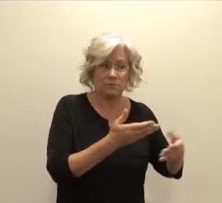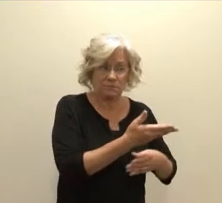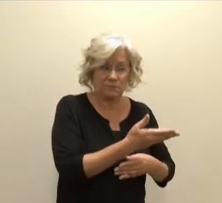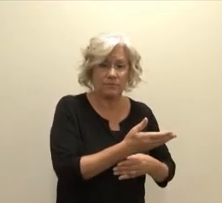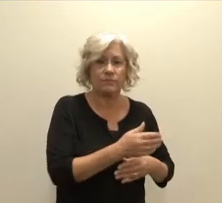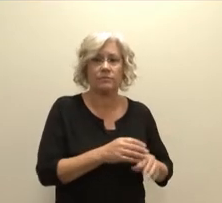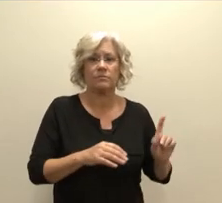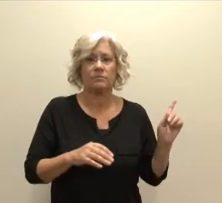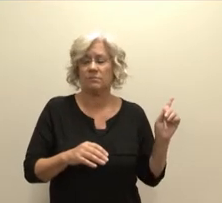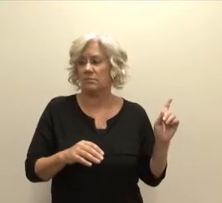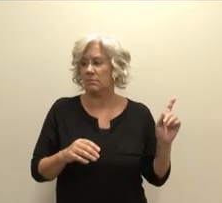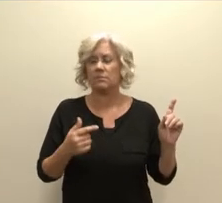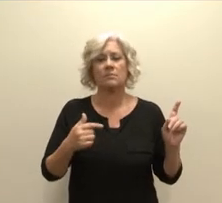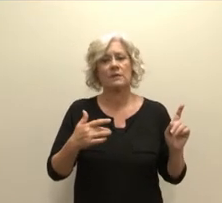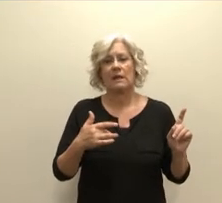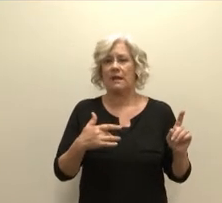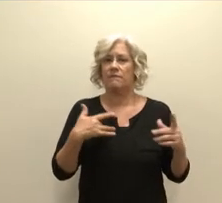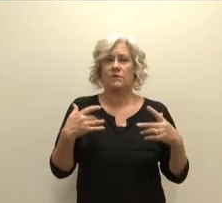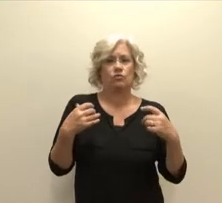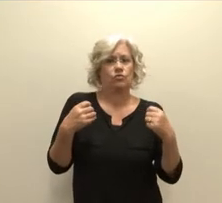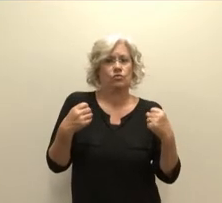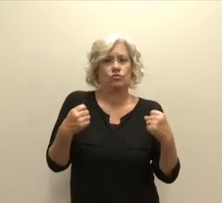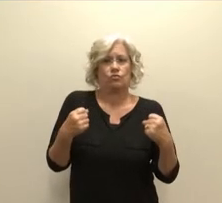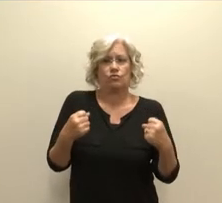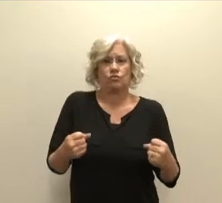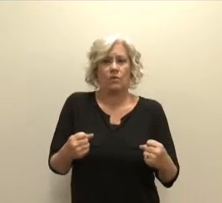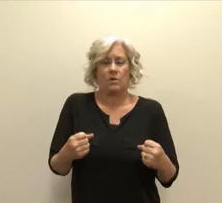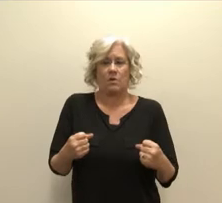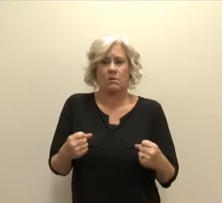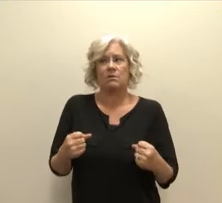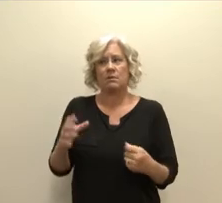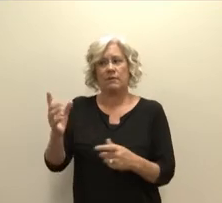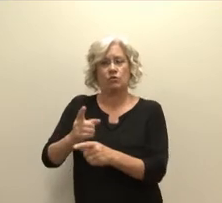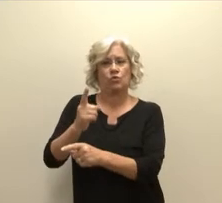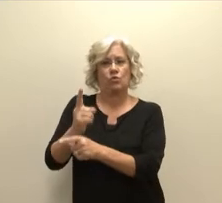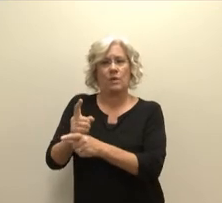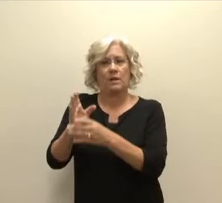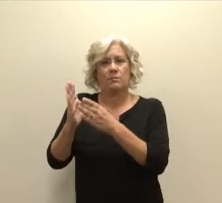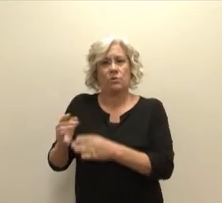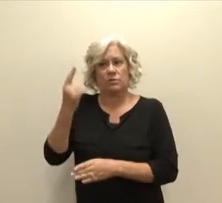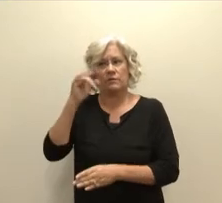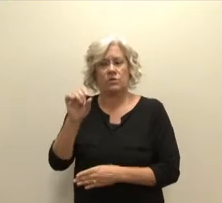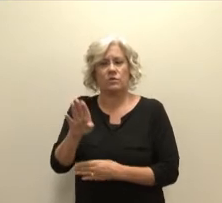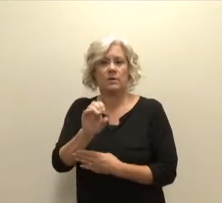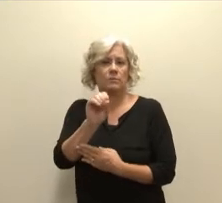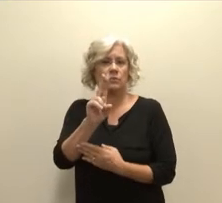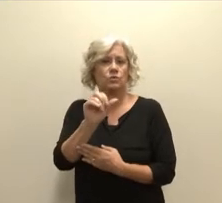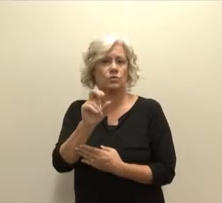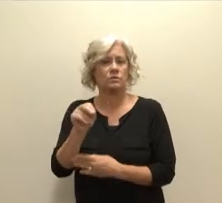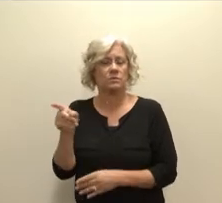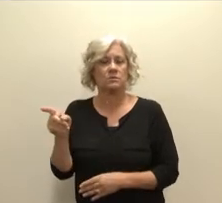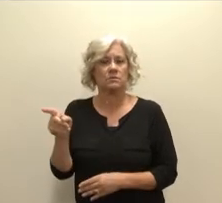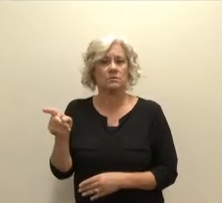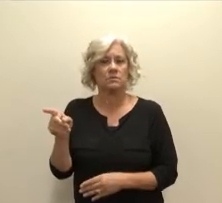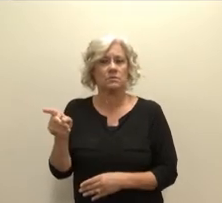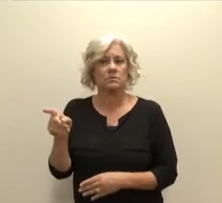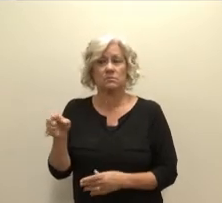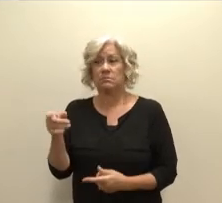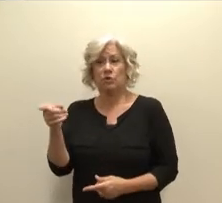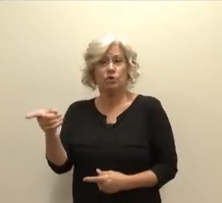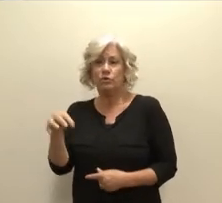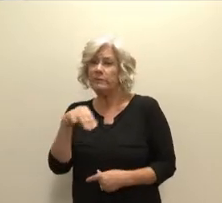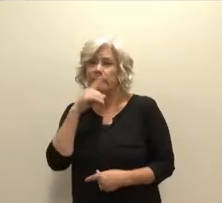Okay. I'm just as confident, Susan, that you are the person for the job. And you didn't need this